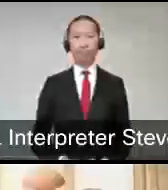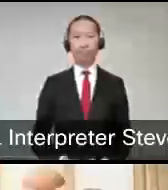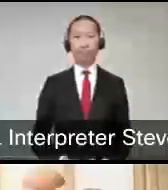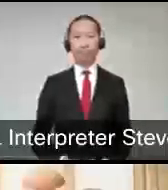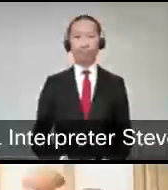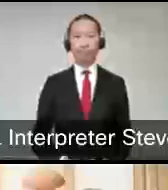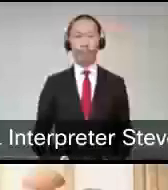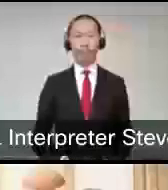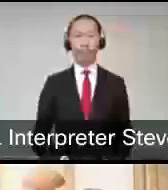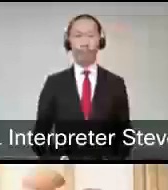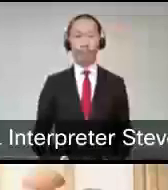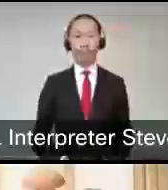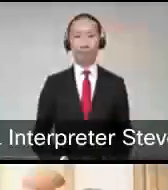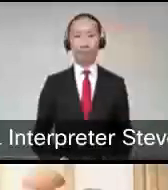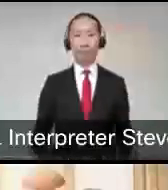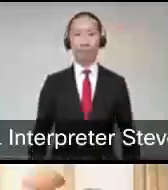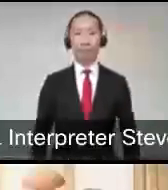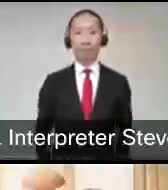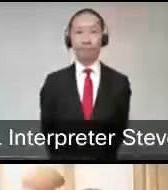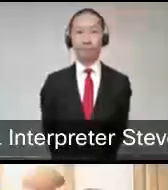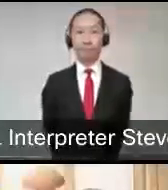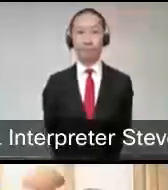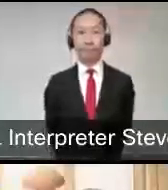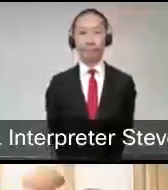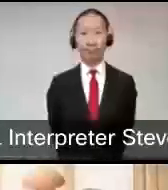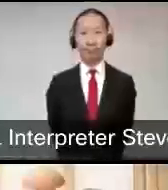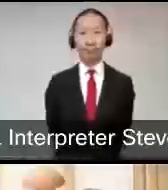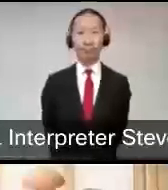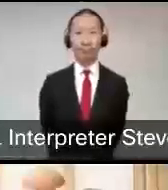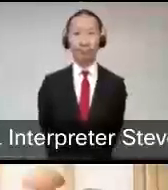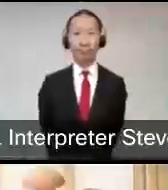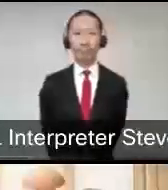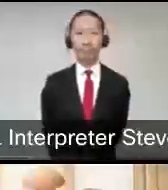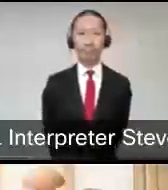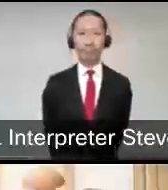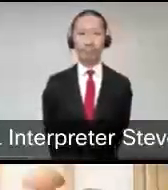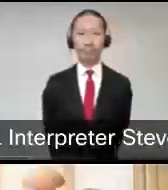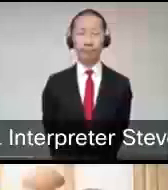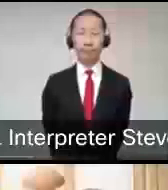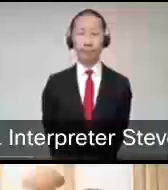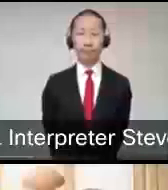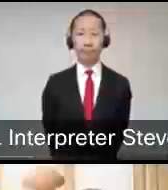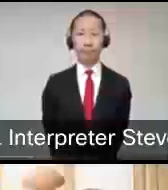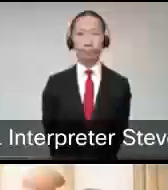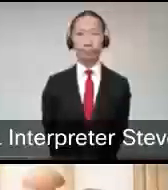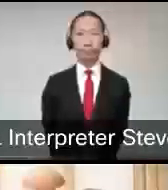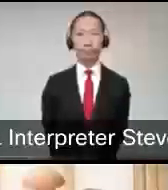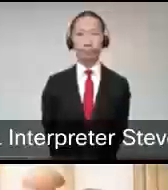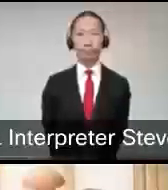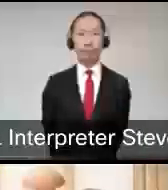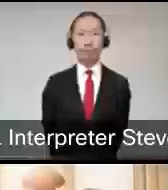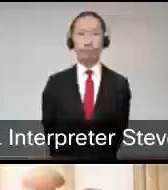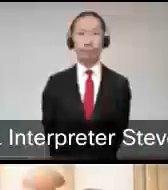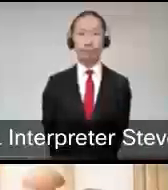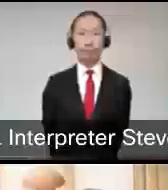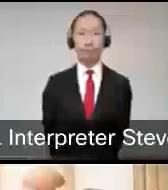Having an account draws directly from your earnings record. So it provides really an individualized and extremely accurate estimate of